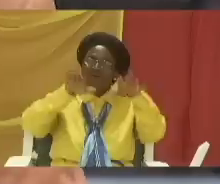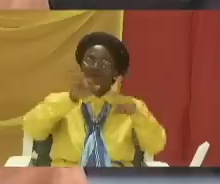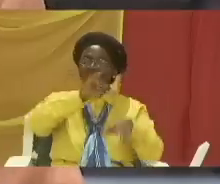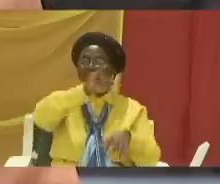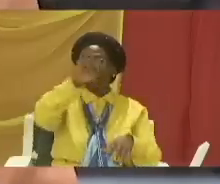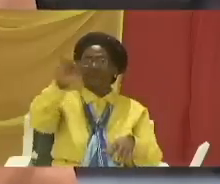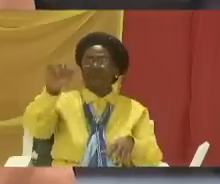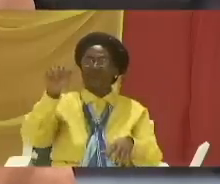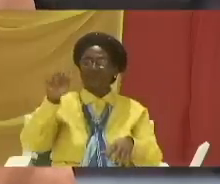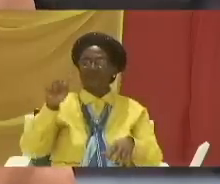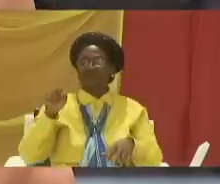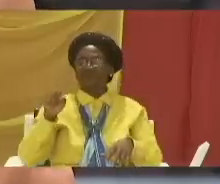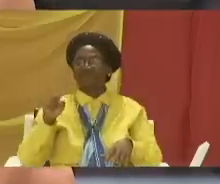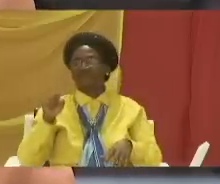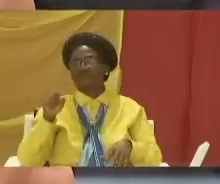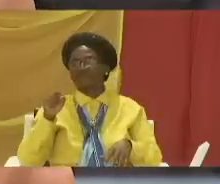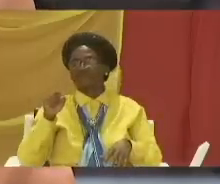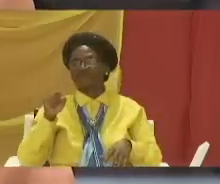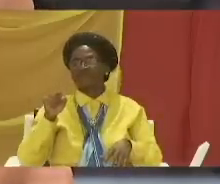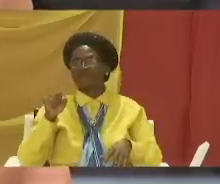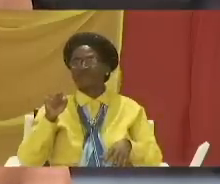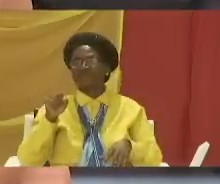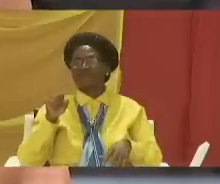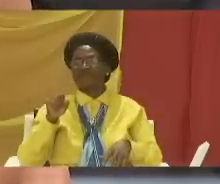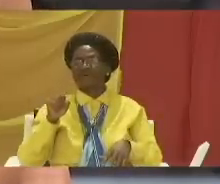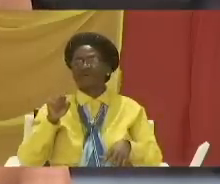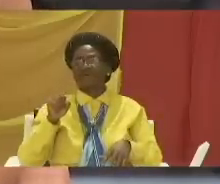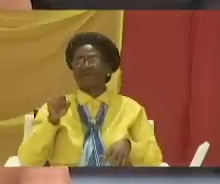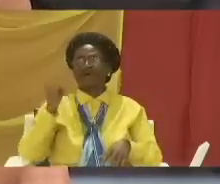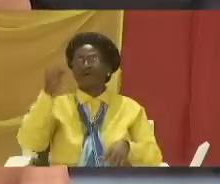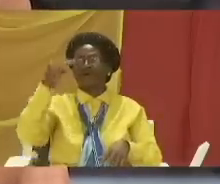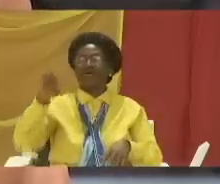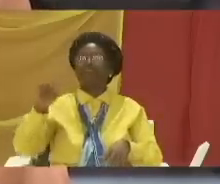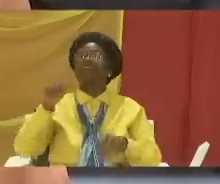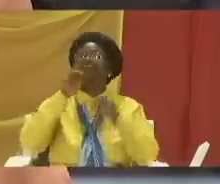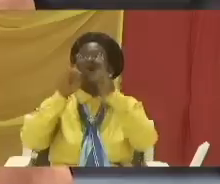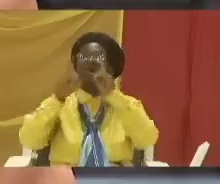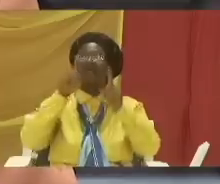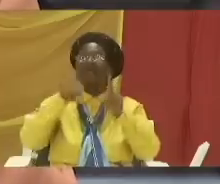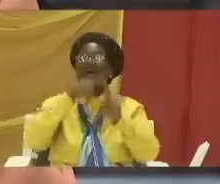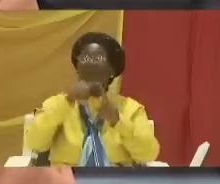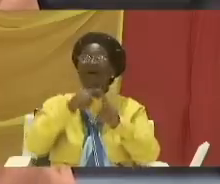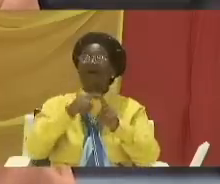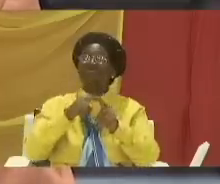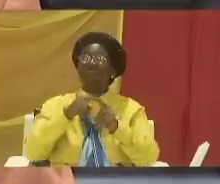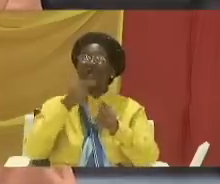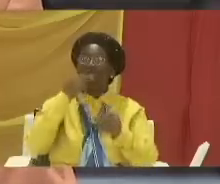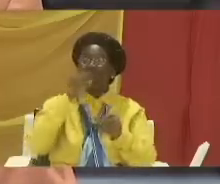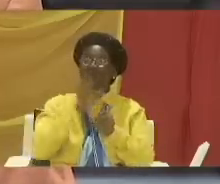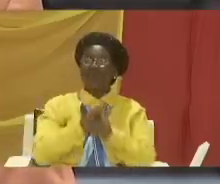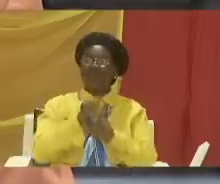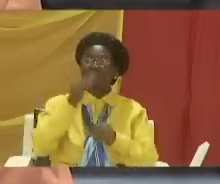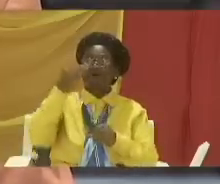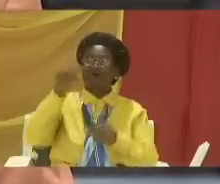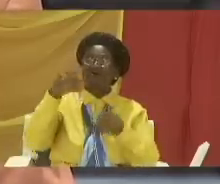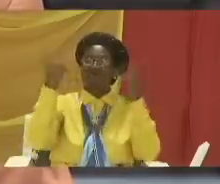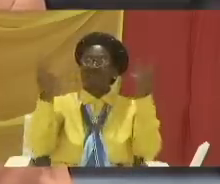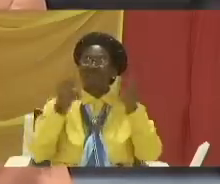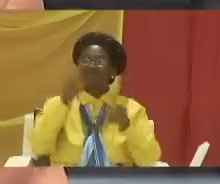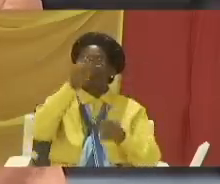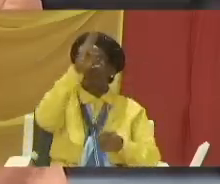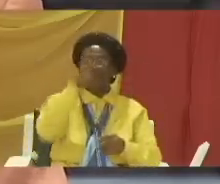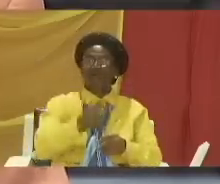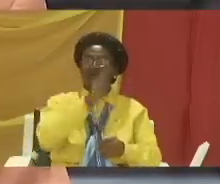Oh, talking about covenant of victory. You know it is written, Romans chapter 8